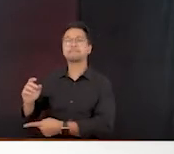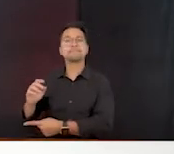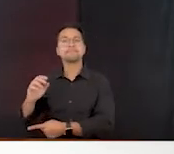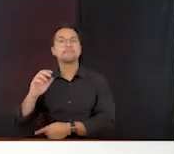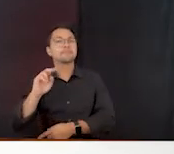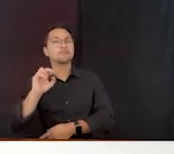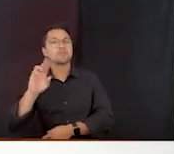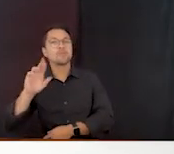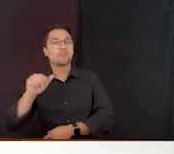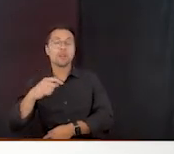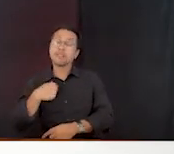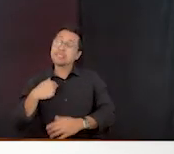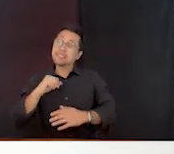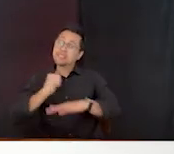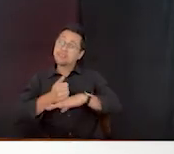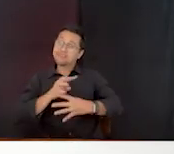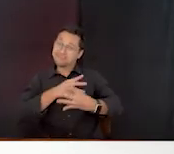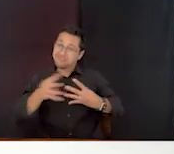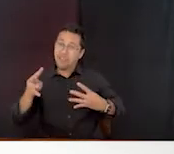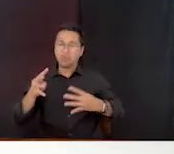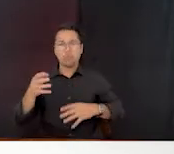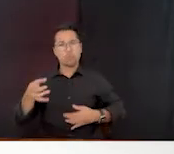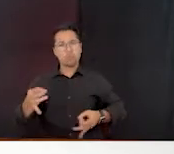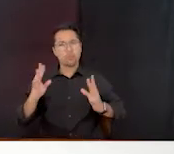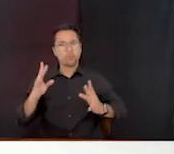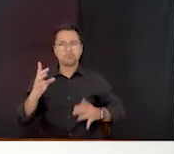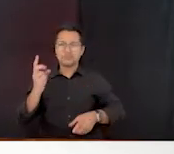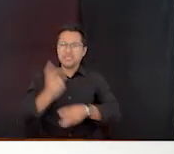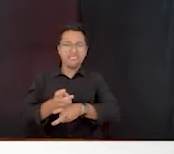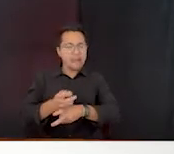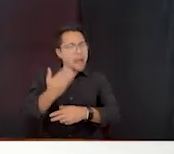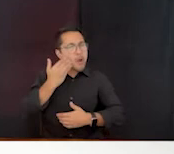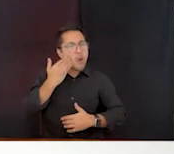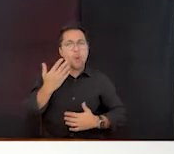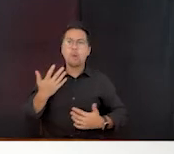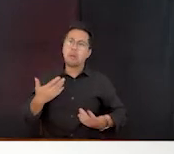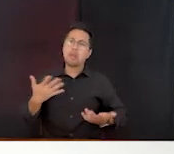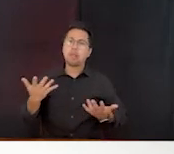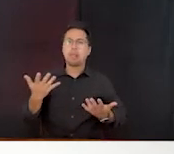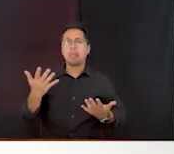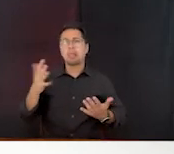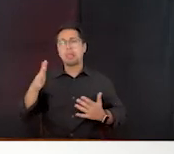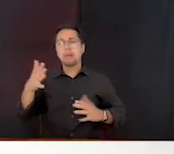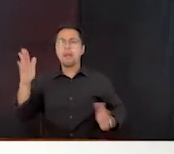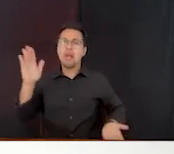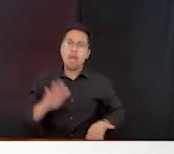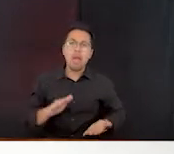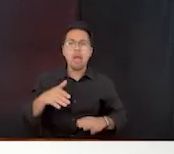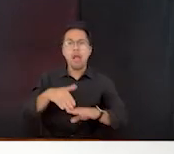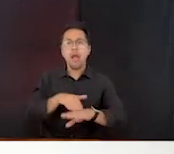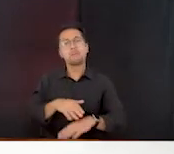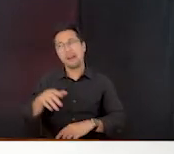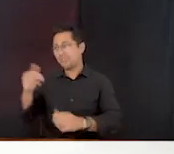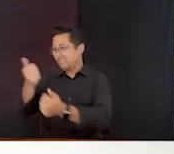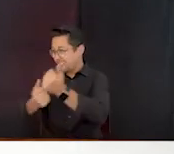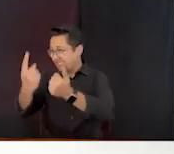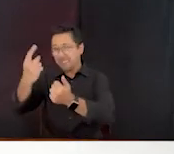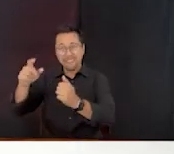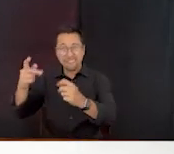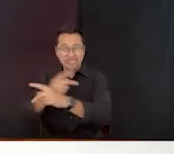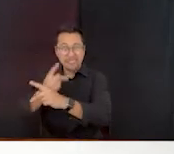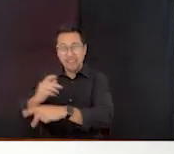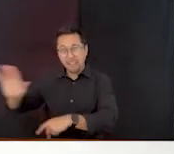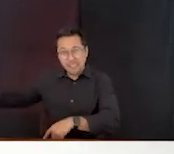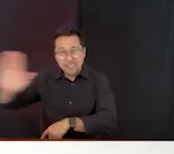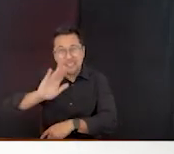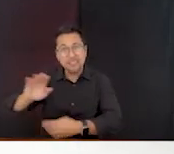Scheduling was really tough because everyone, even though there was not much to do, everyone had to figure out their own schedules and oh, I can't